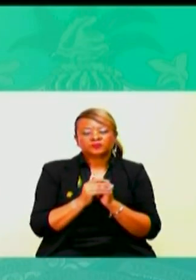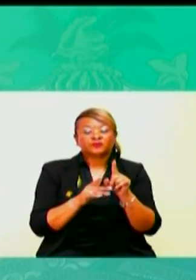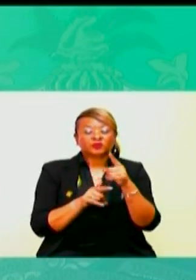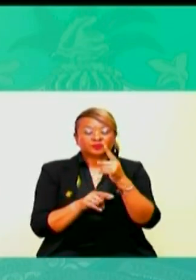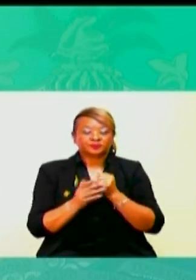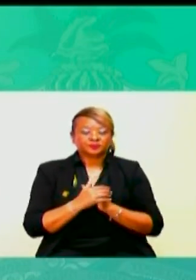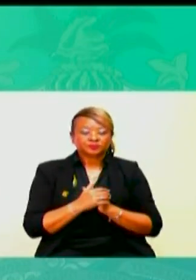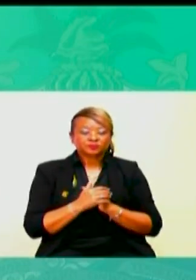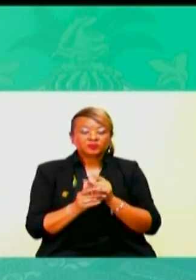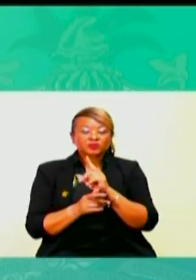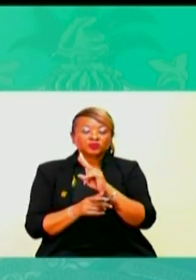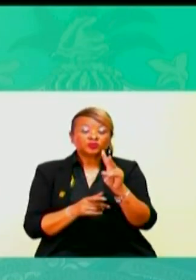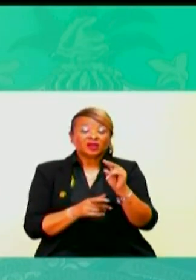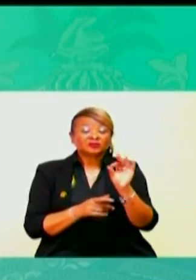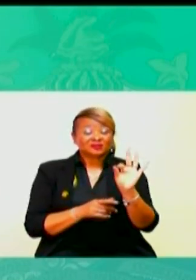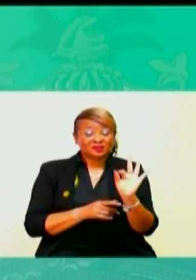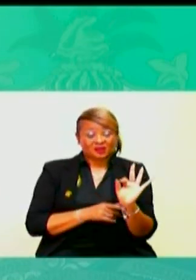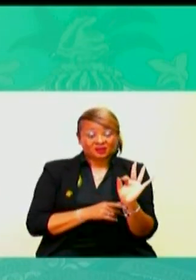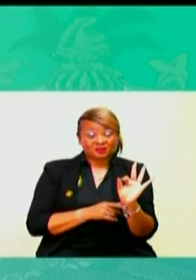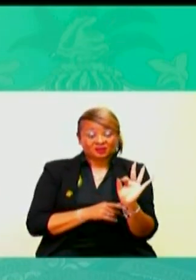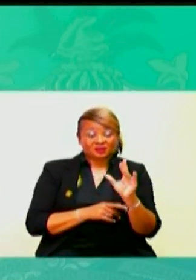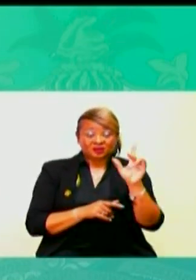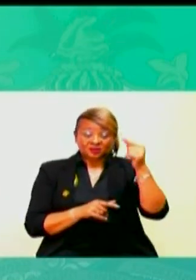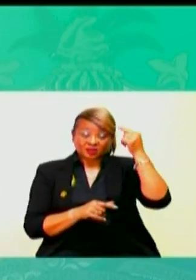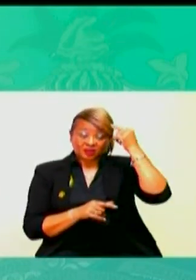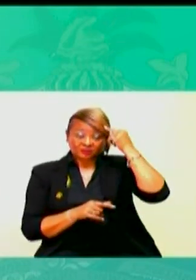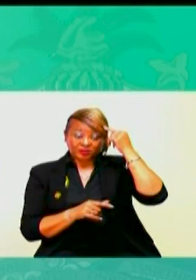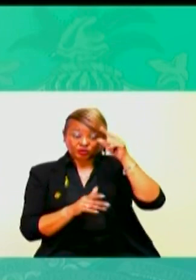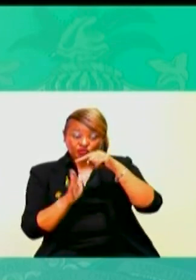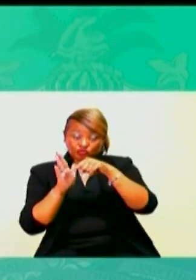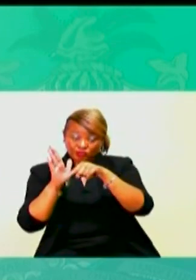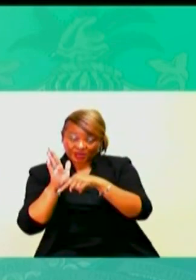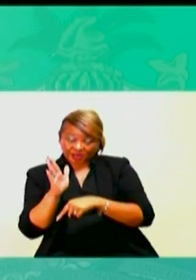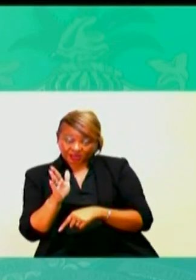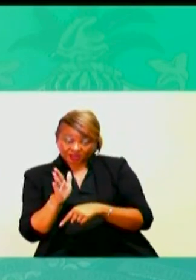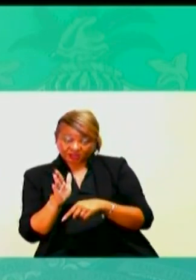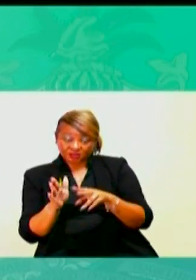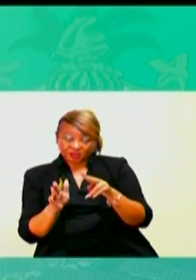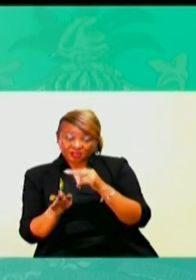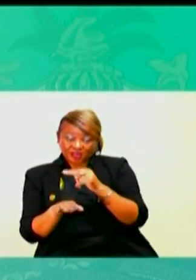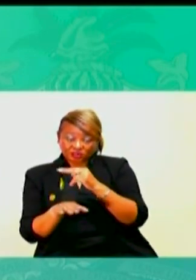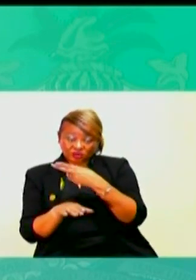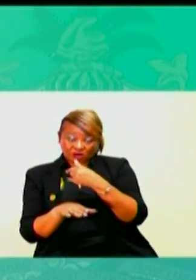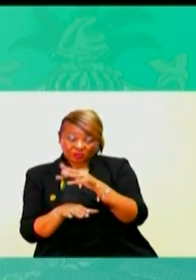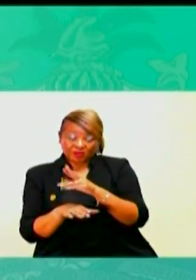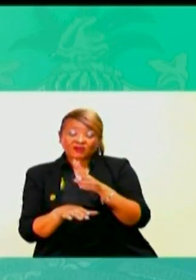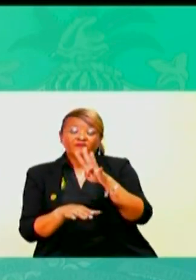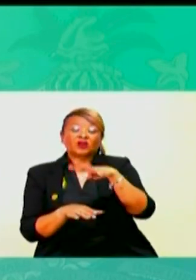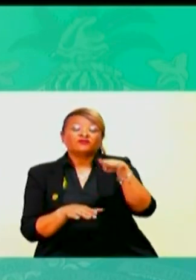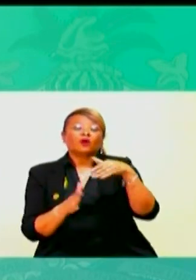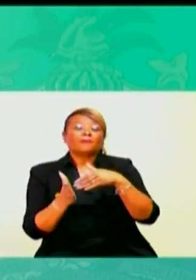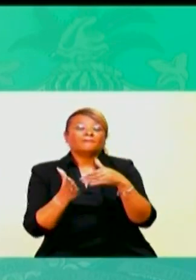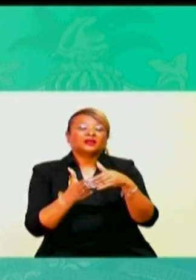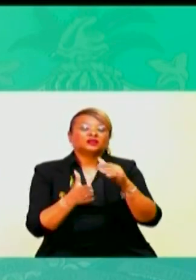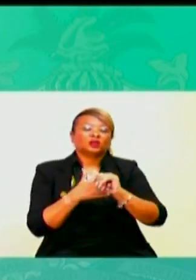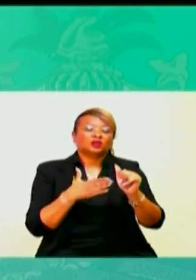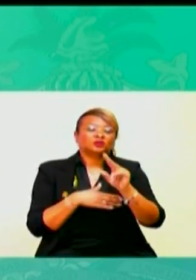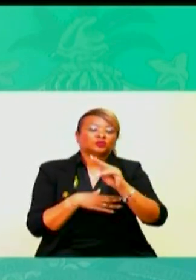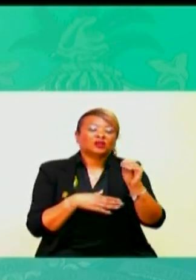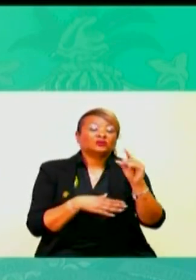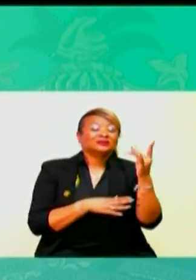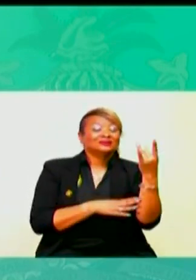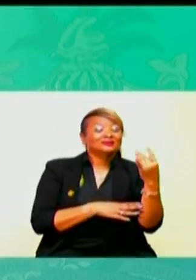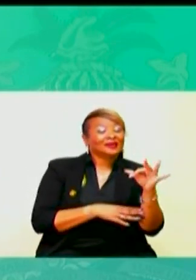all, in 2009, the government dredged the Nassau Harbor for $44 million. In